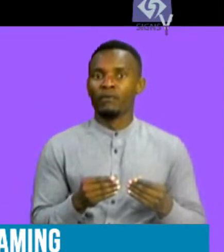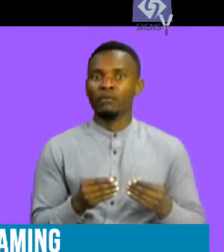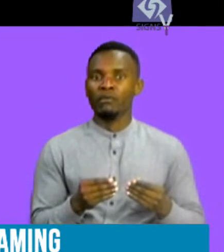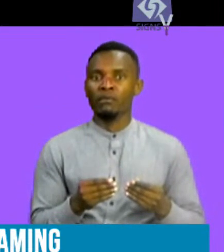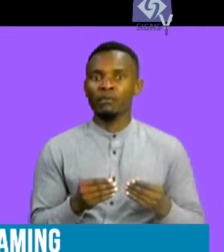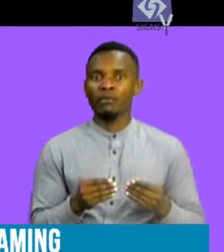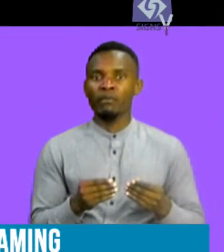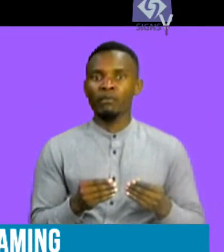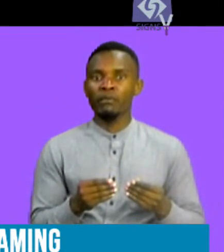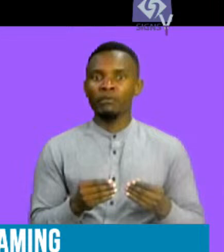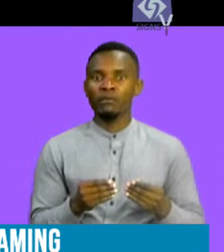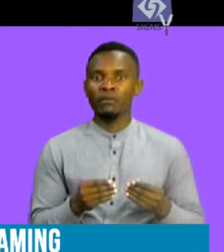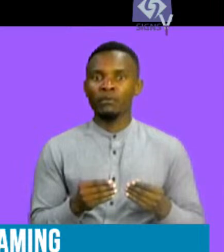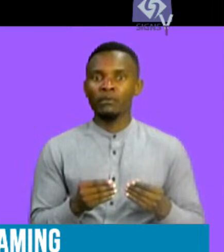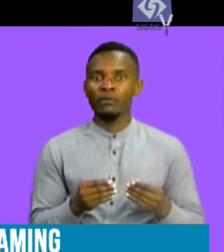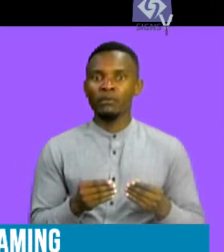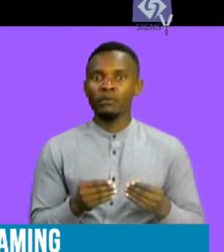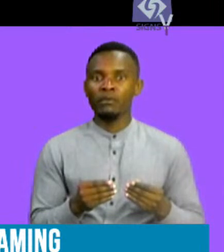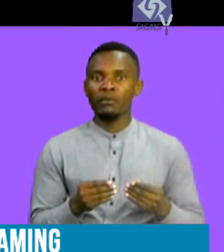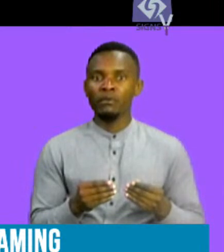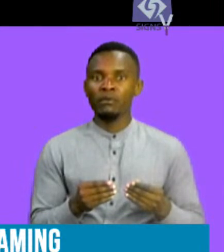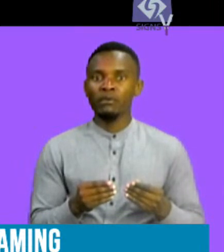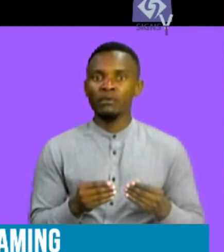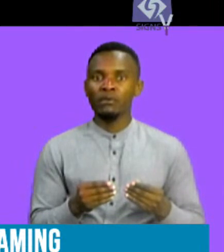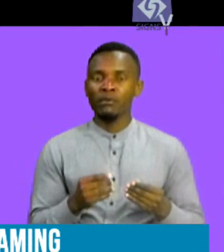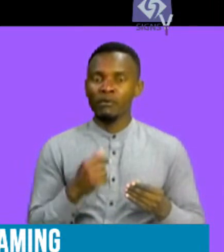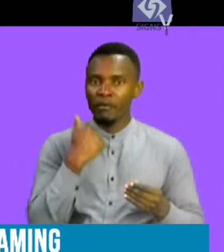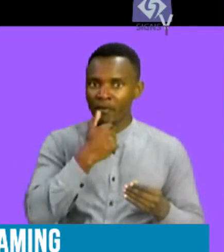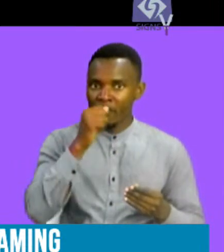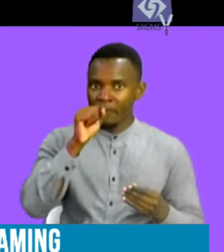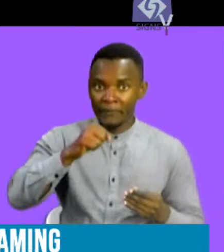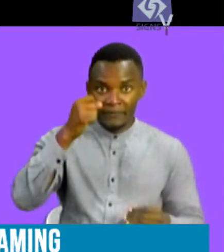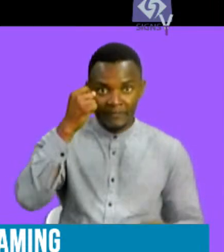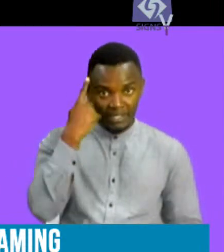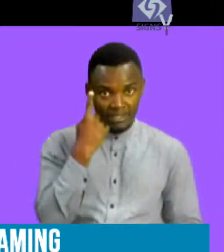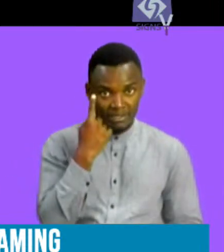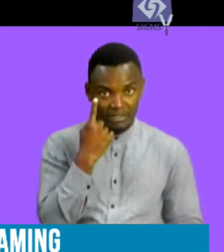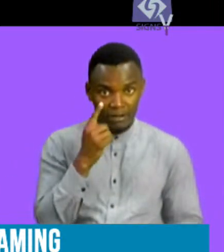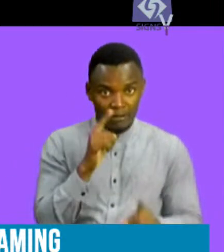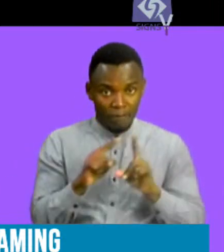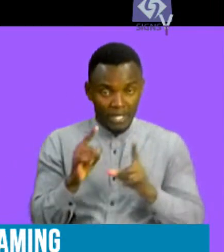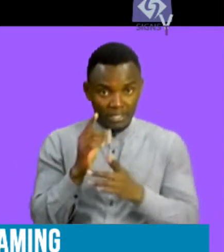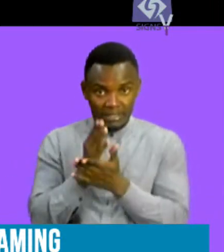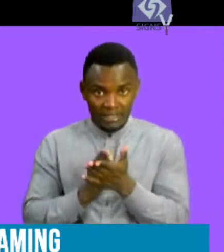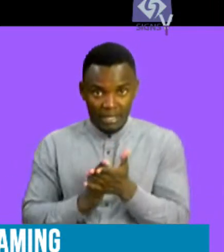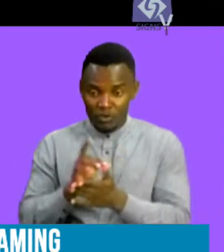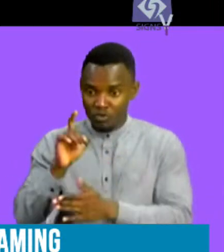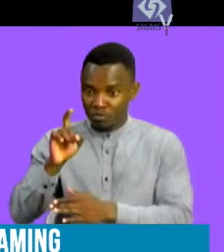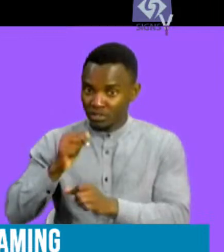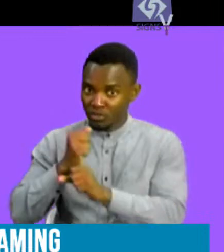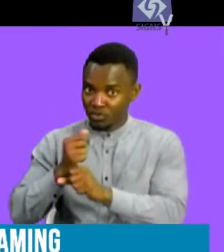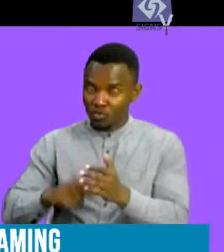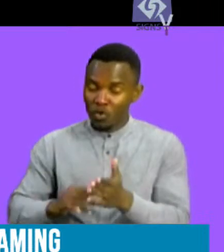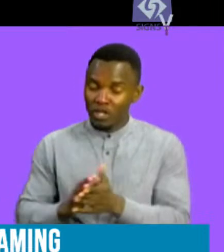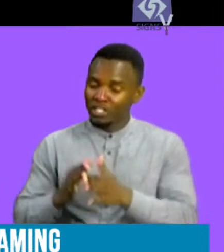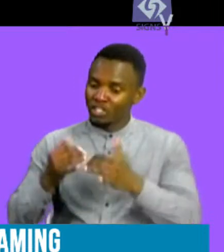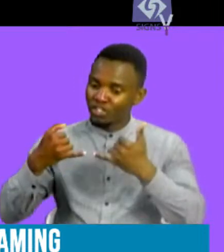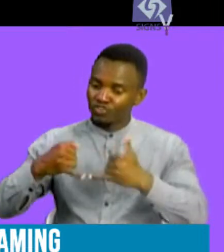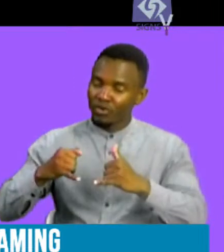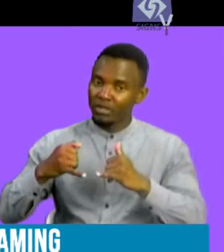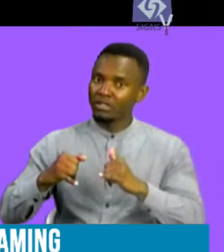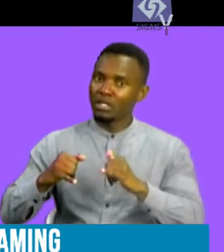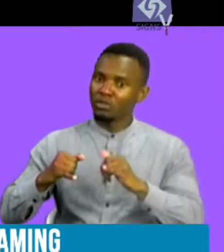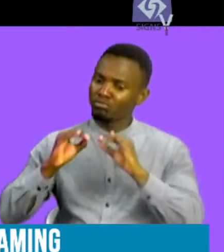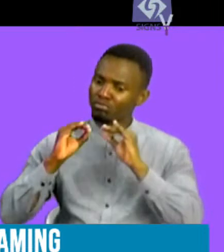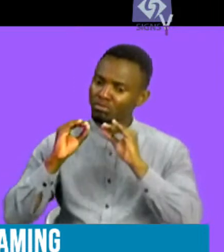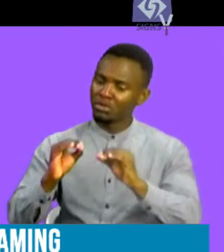ultimately understand, like the way me and you are talking. Yeah. But there are some of them that you may have to take extra efforts to make them